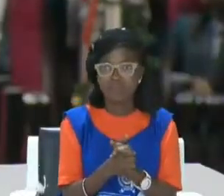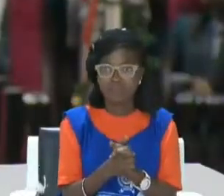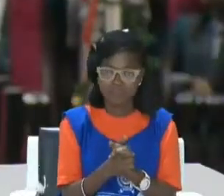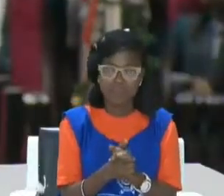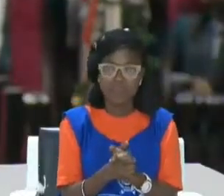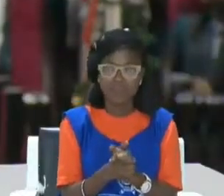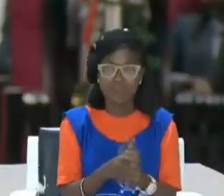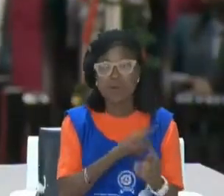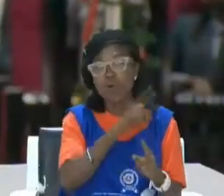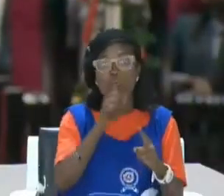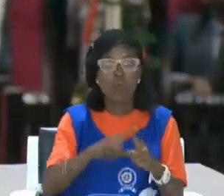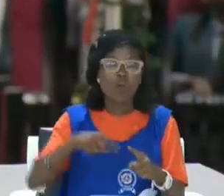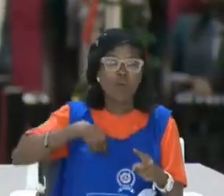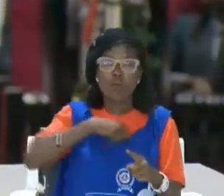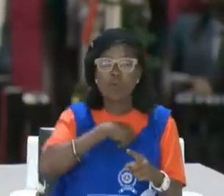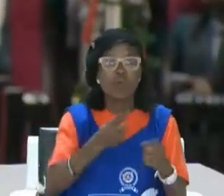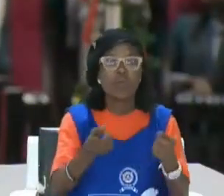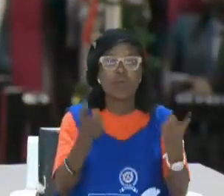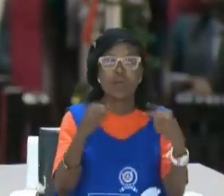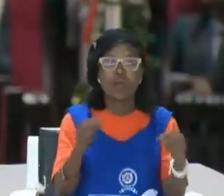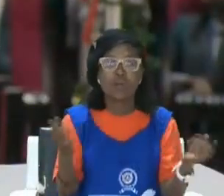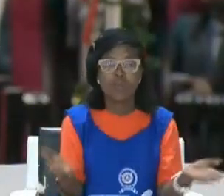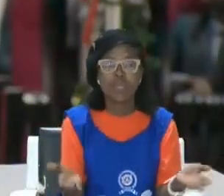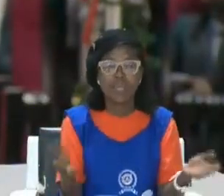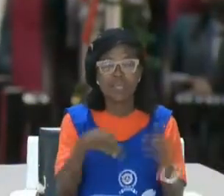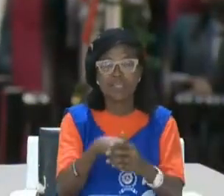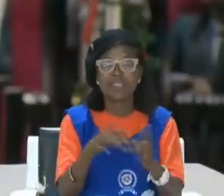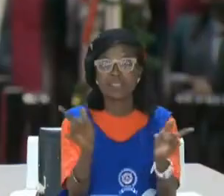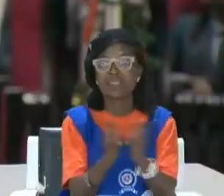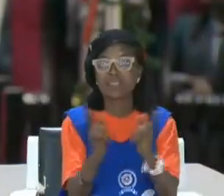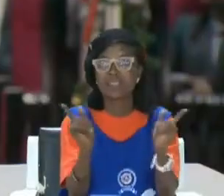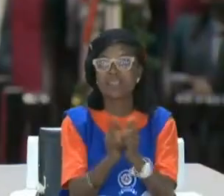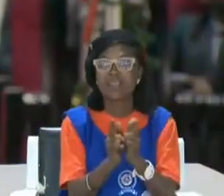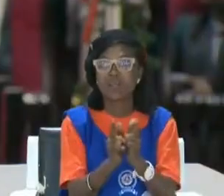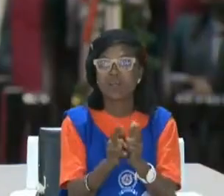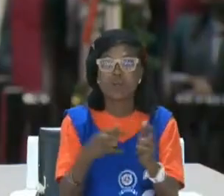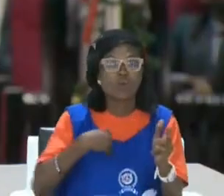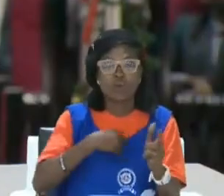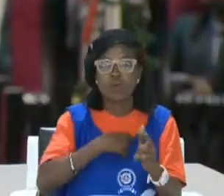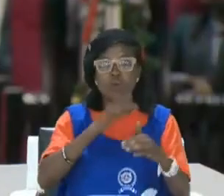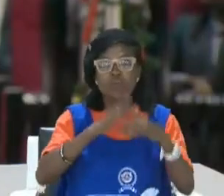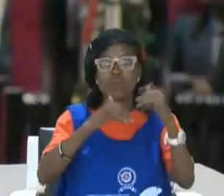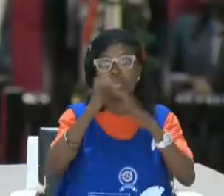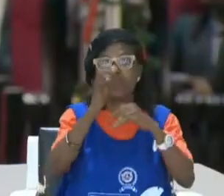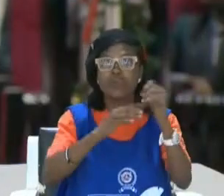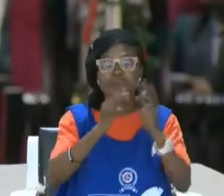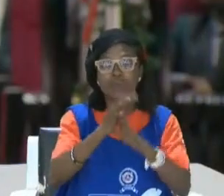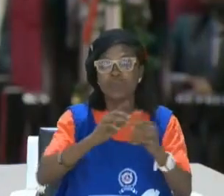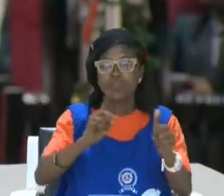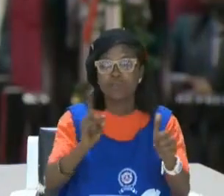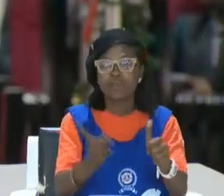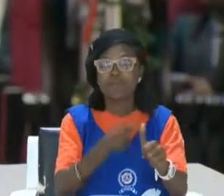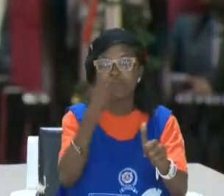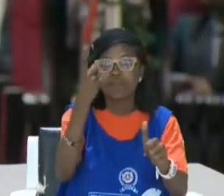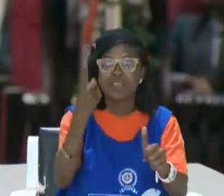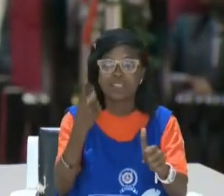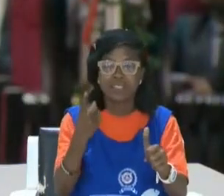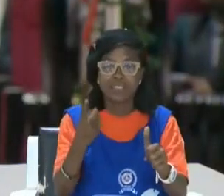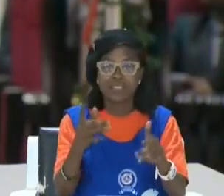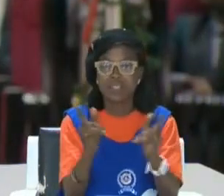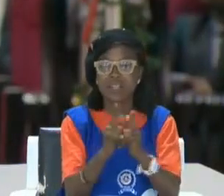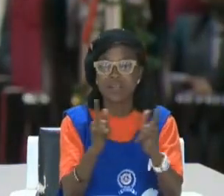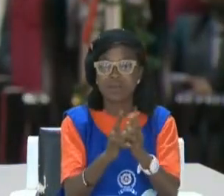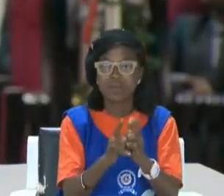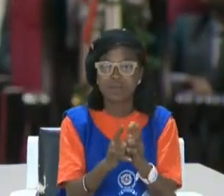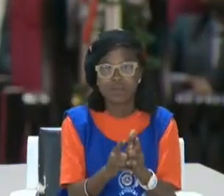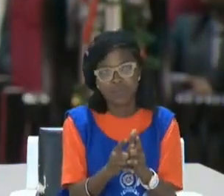When we got to this camp, I told you, we built the first auditorium, 100 meters